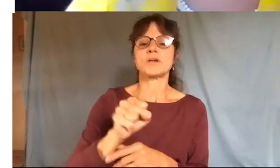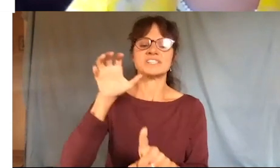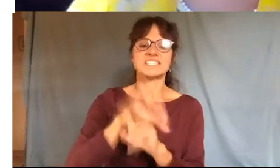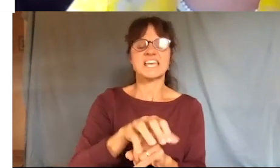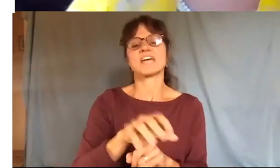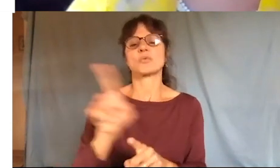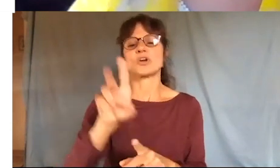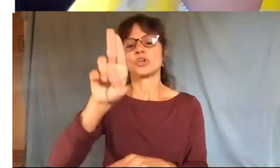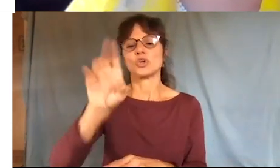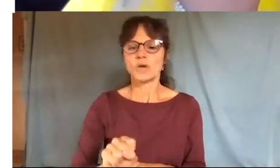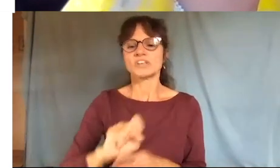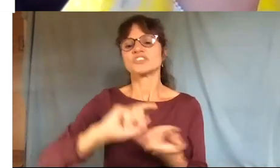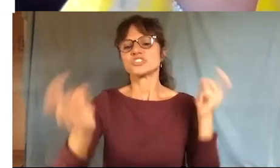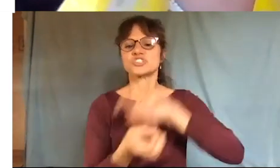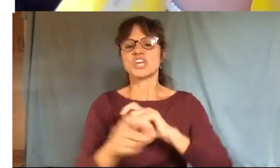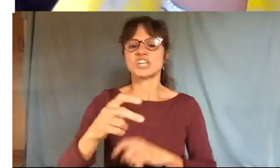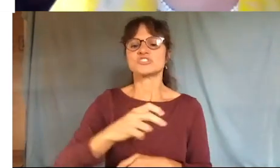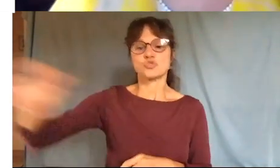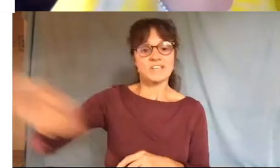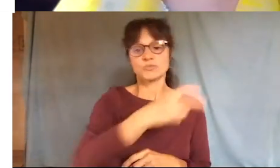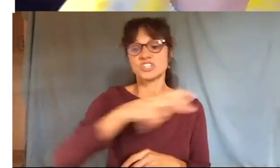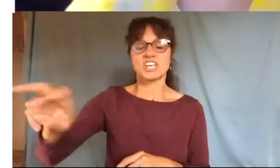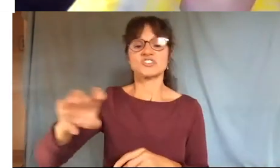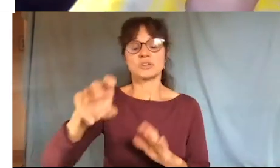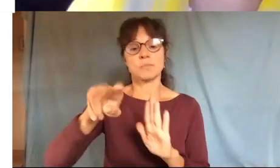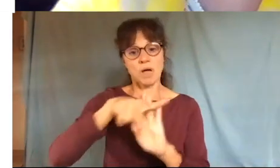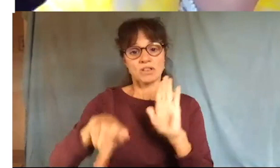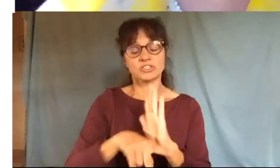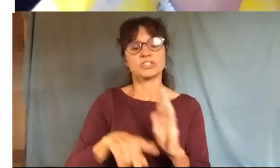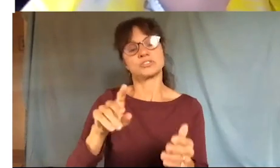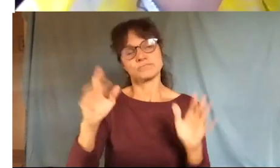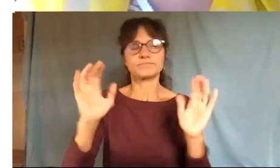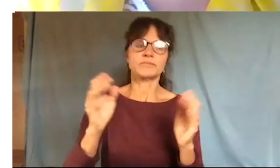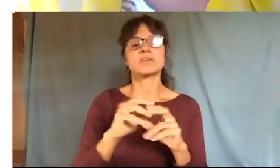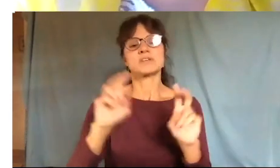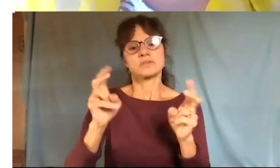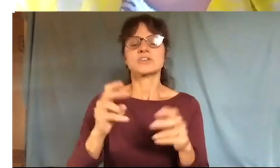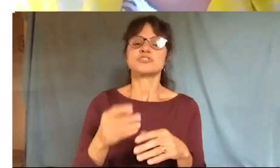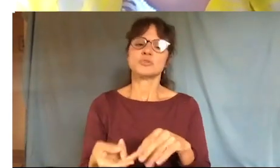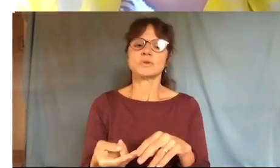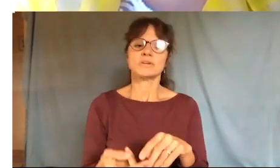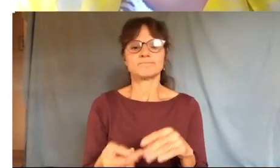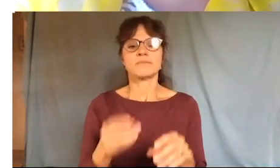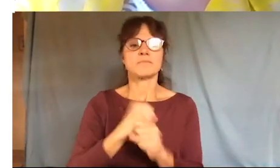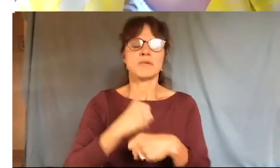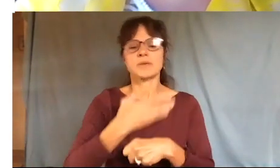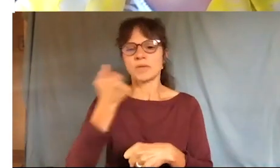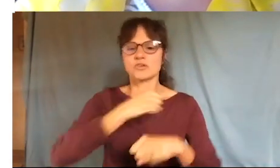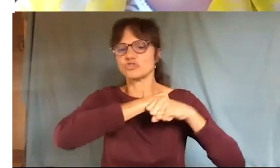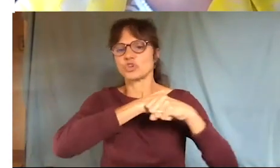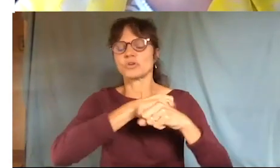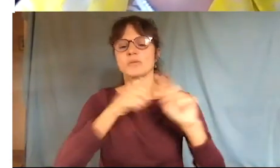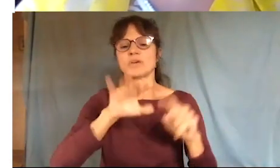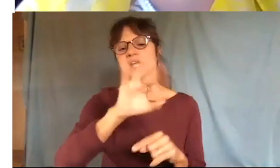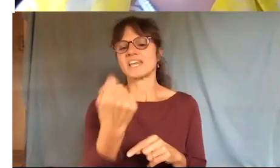US changed transportation and travel policies to supposedly enhance security. And 9/11 happened